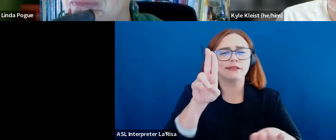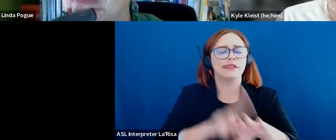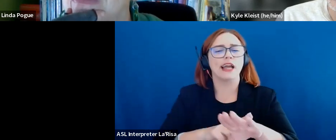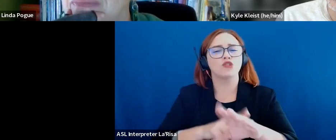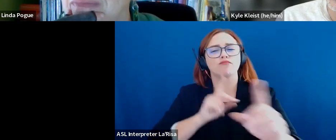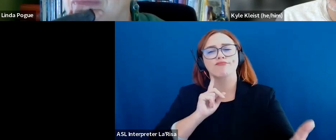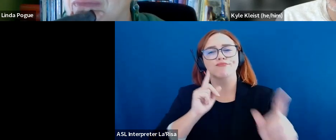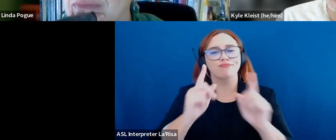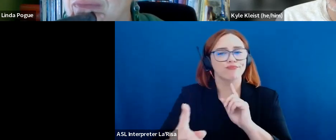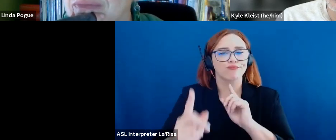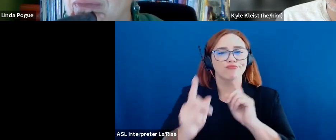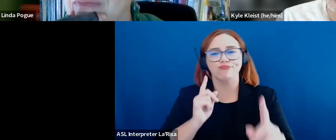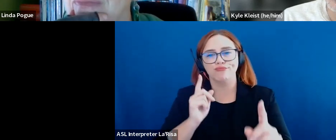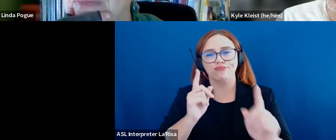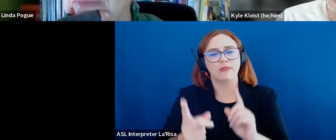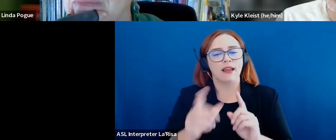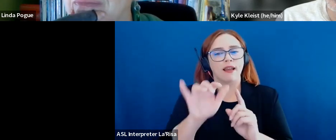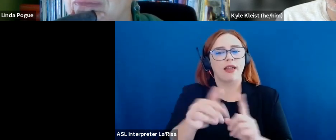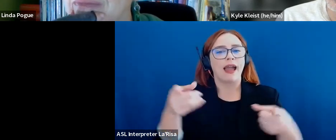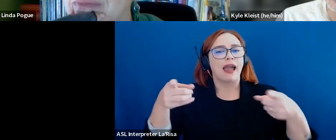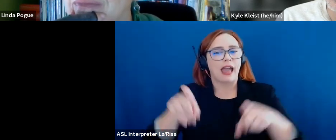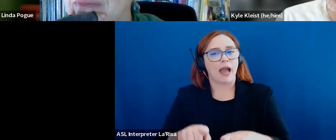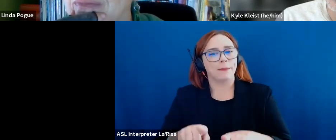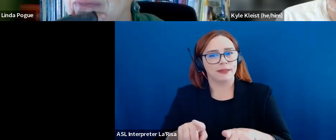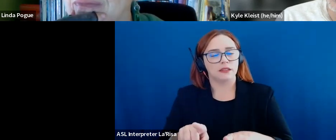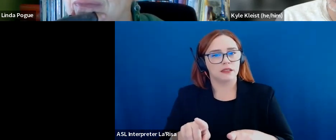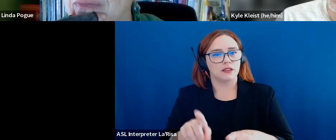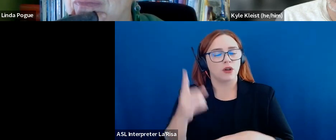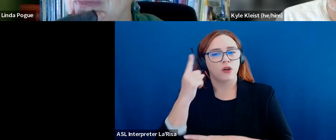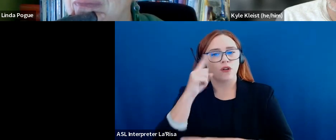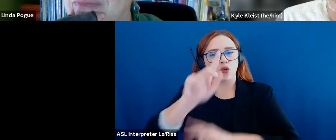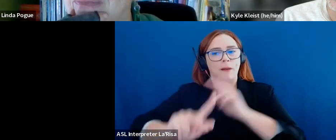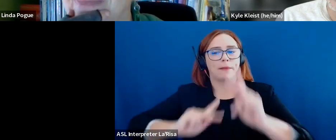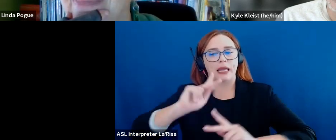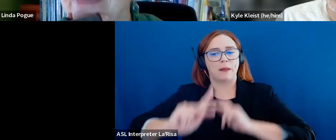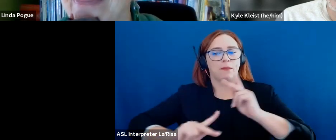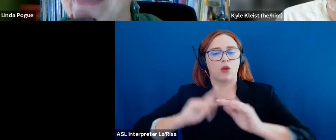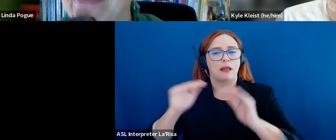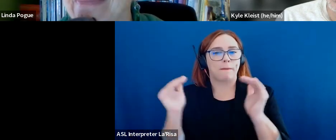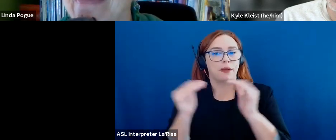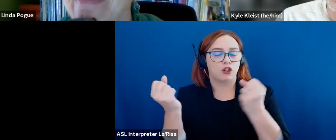conversation that comes about people in peer support has been a really great